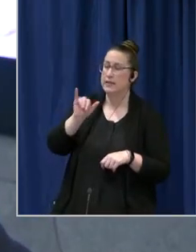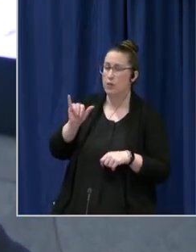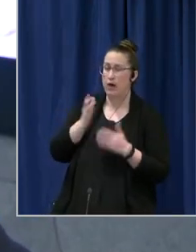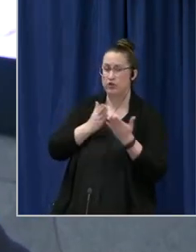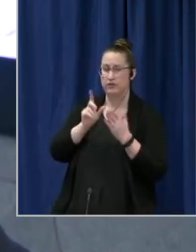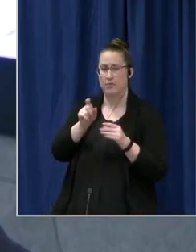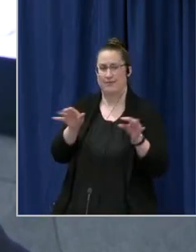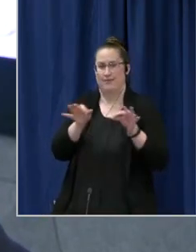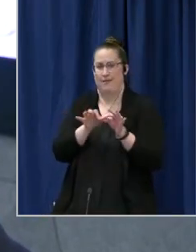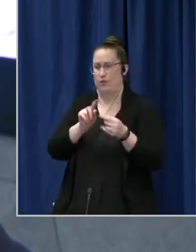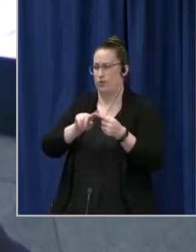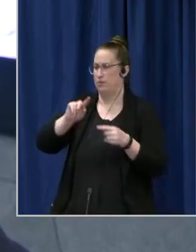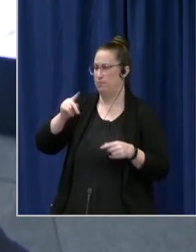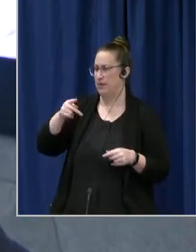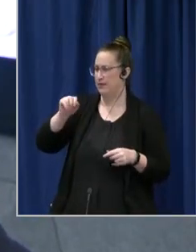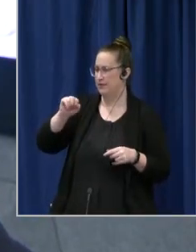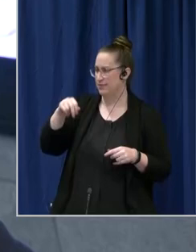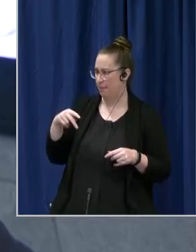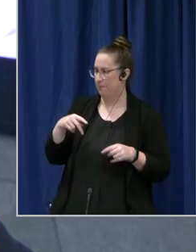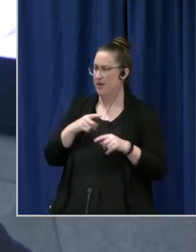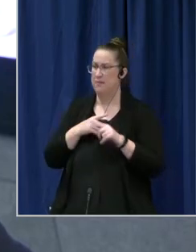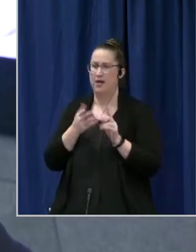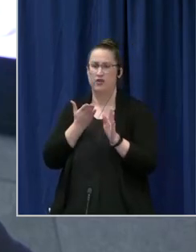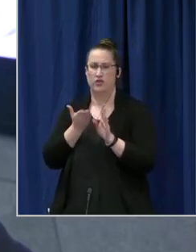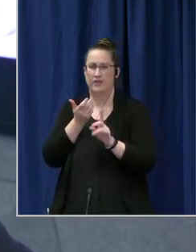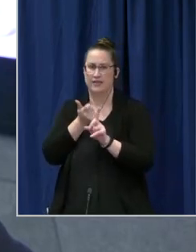to a PSAP, but the service is not